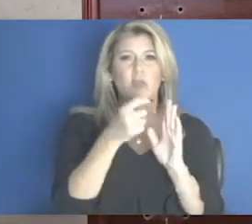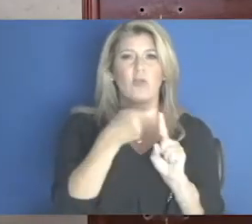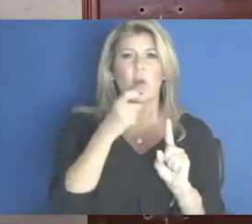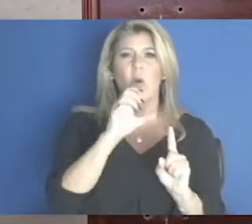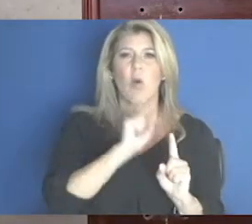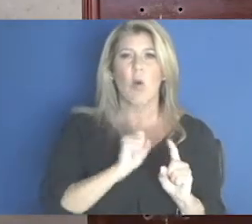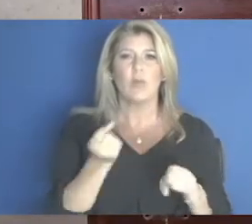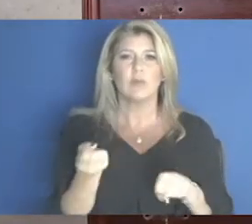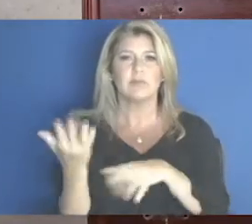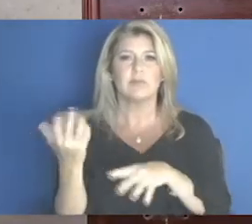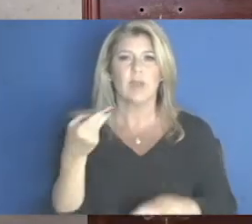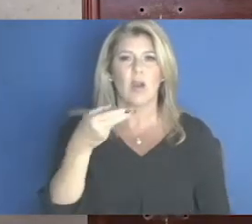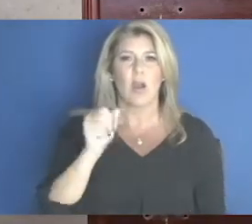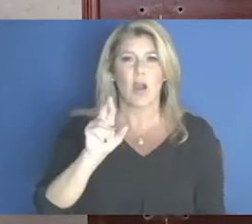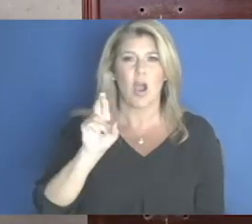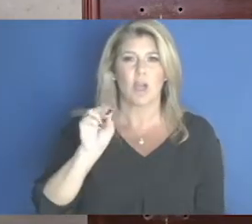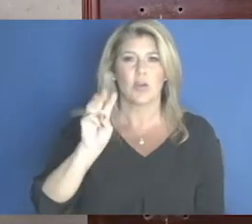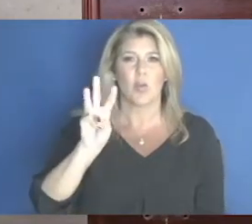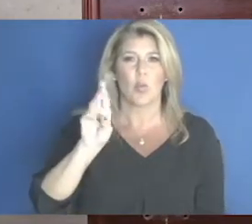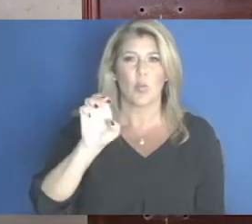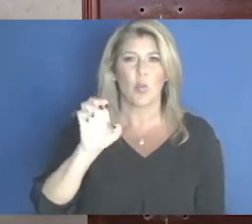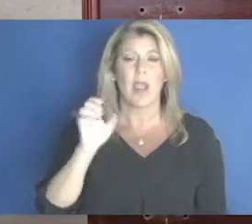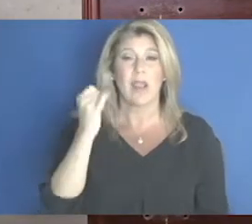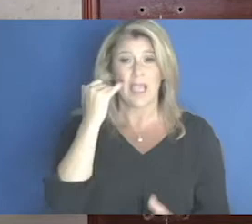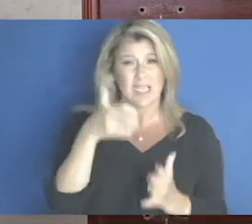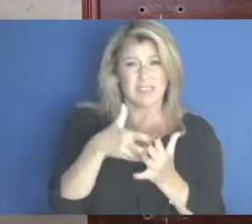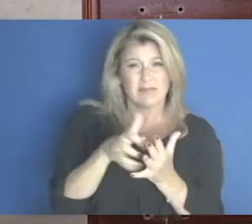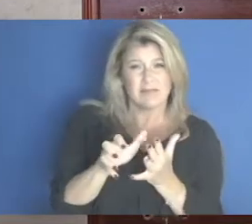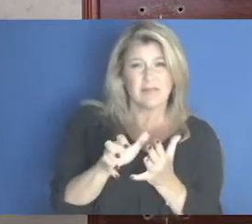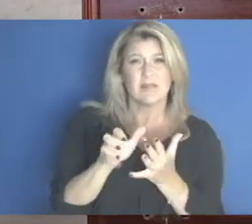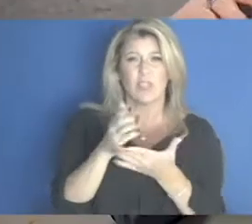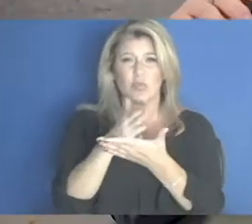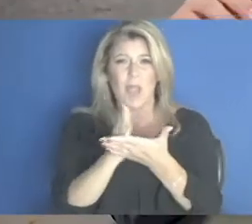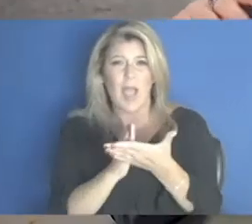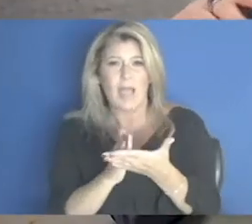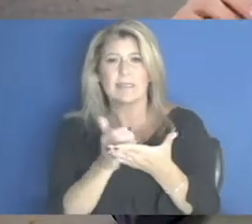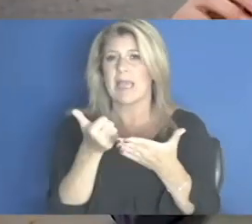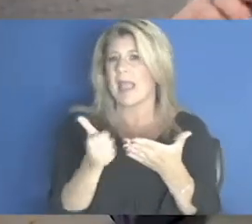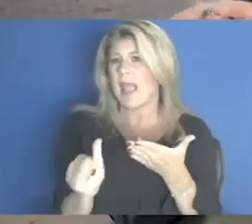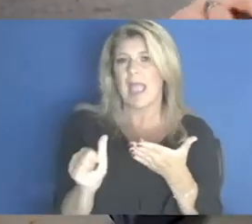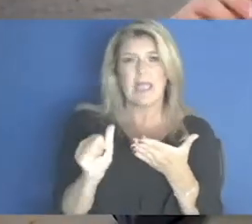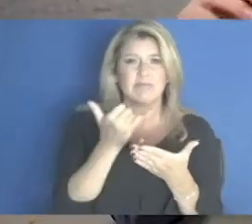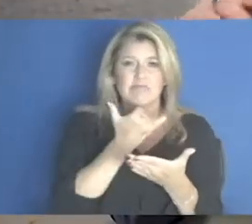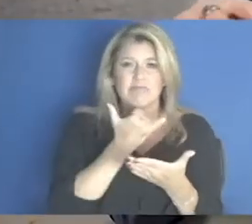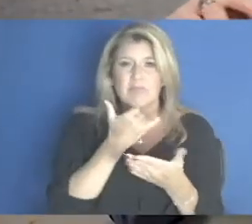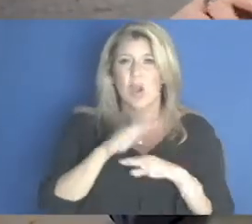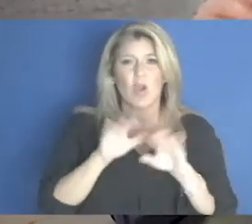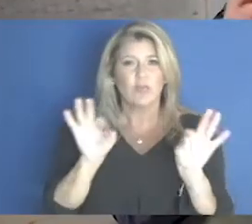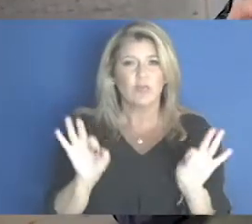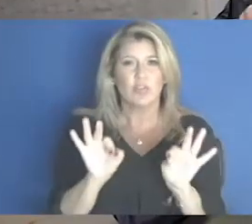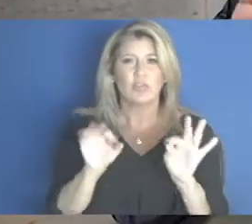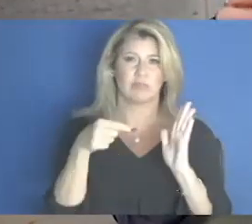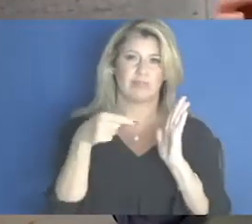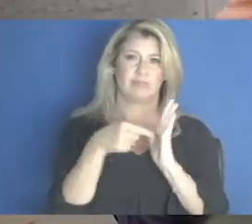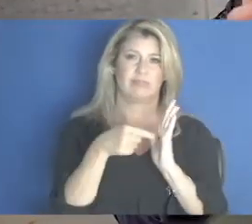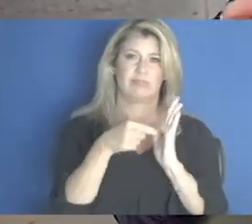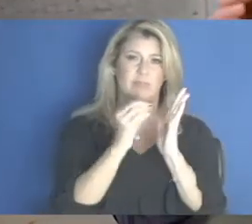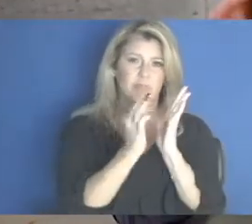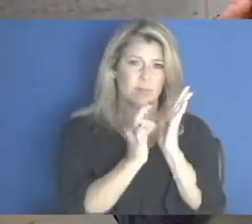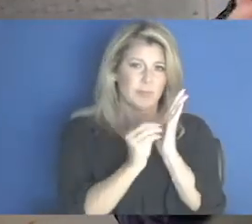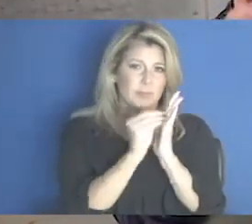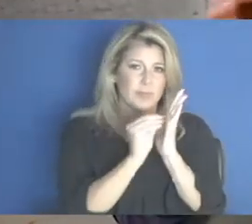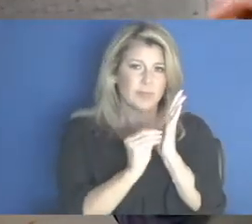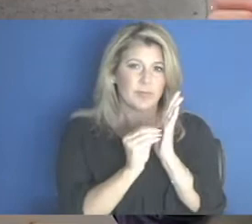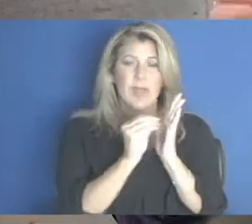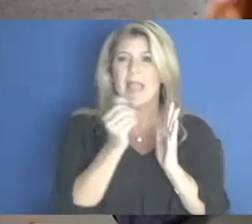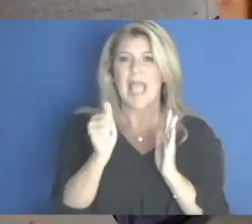old hardware. You can use it to fill deep scratches or cracks or any imperfection on your pieces. This will do the job. This